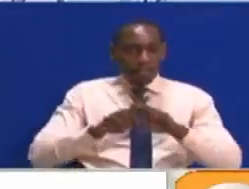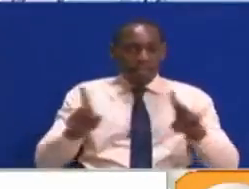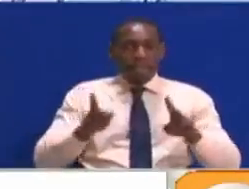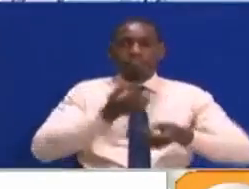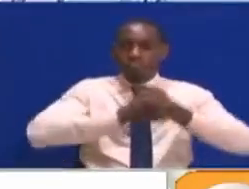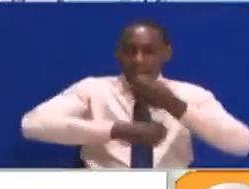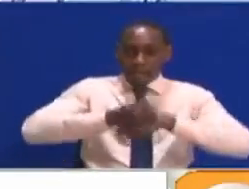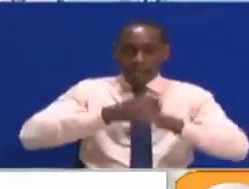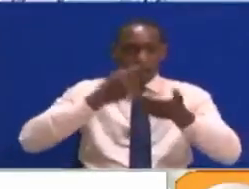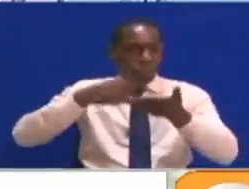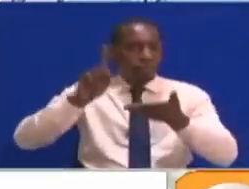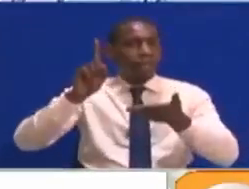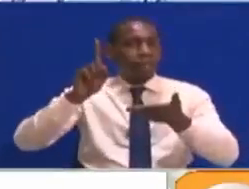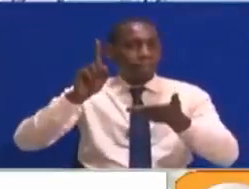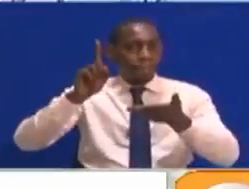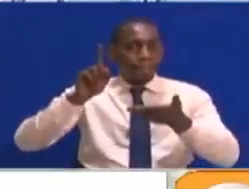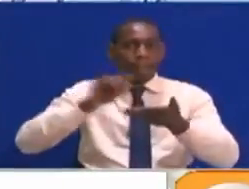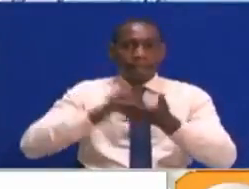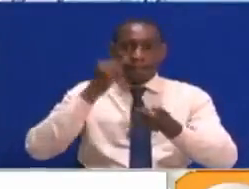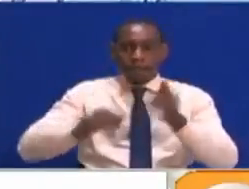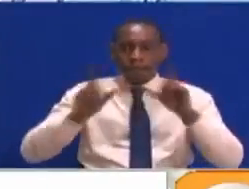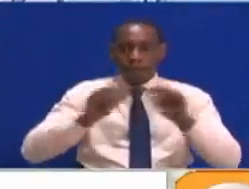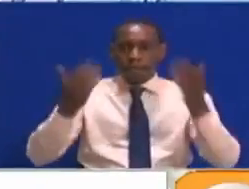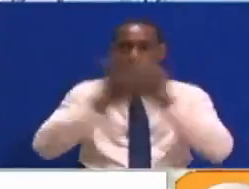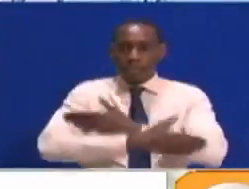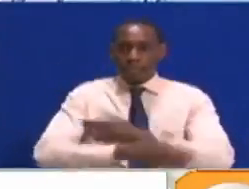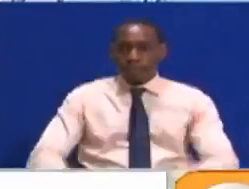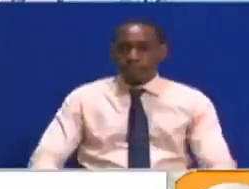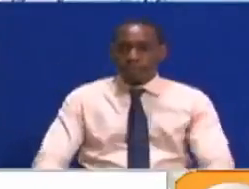to do the right thing. That's my angle tonight.